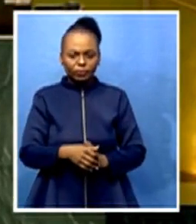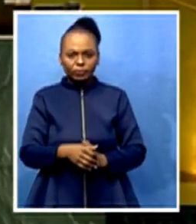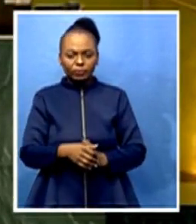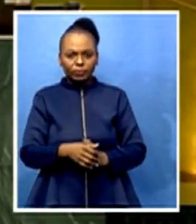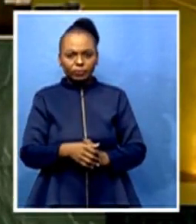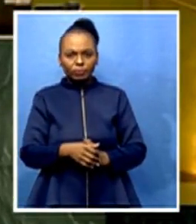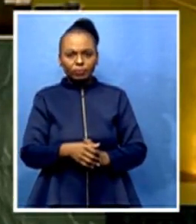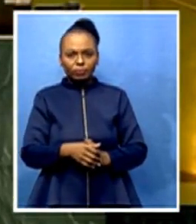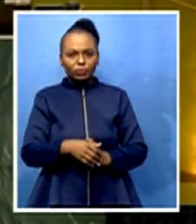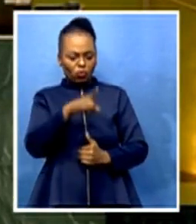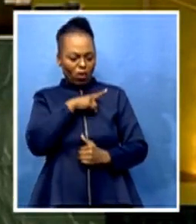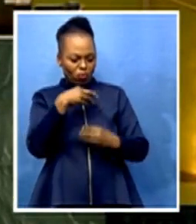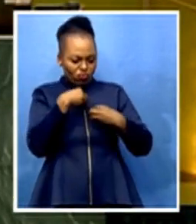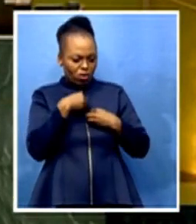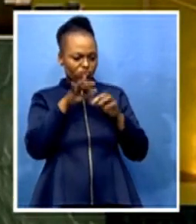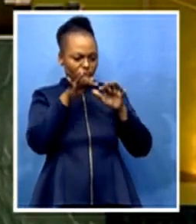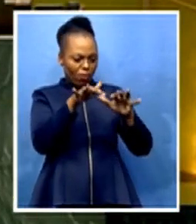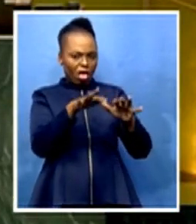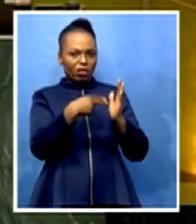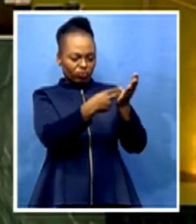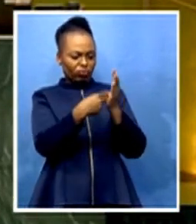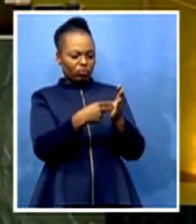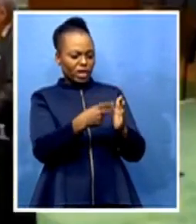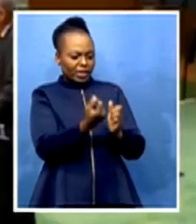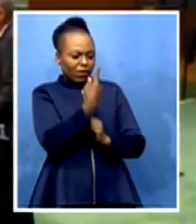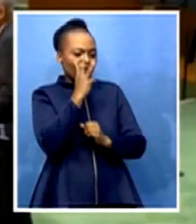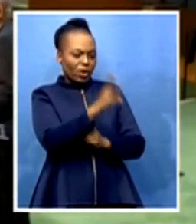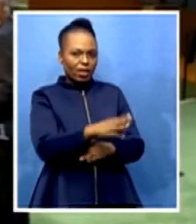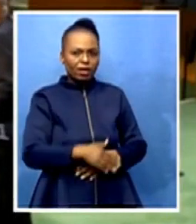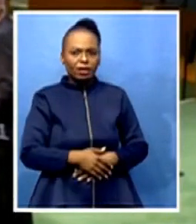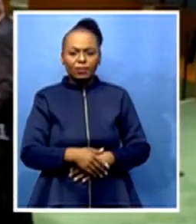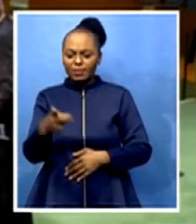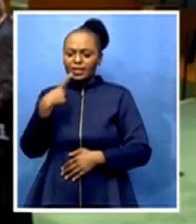The General Assembly President earlier said it was not too late for the military to reverse the